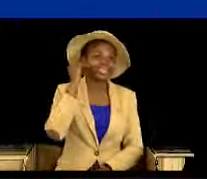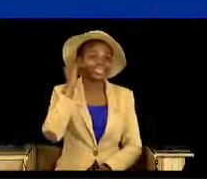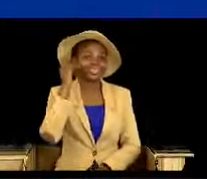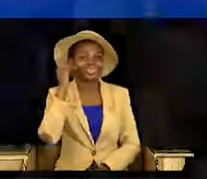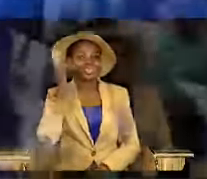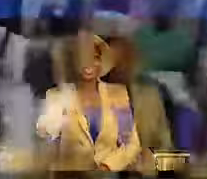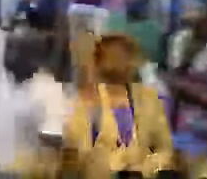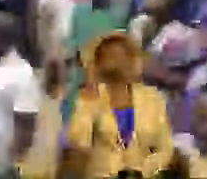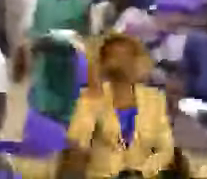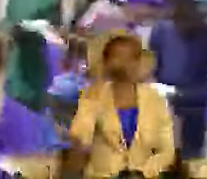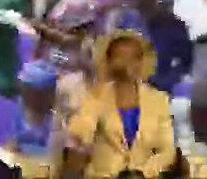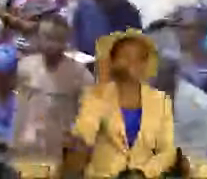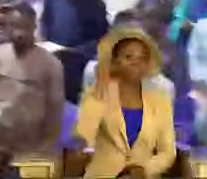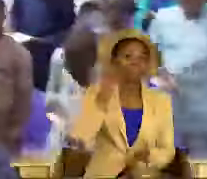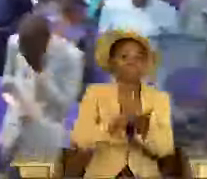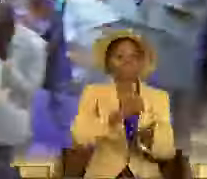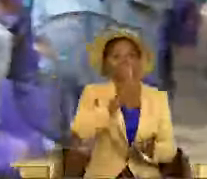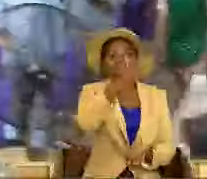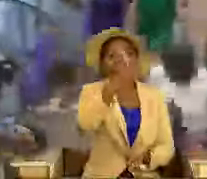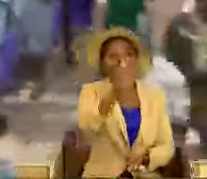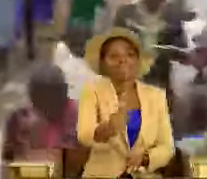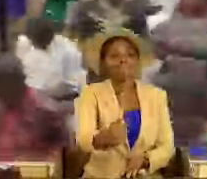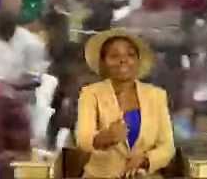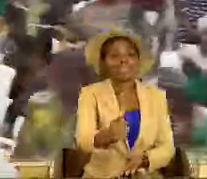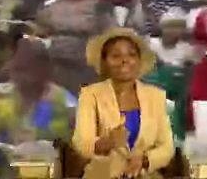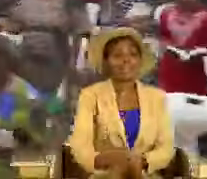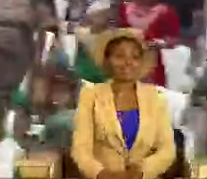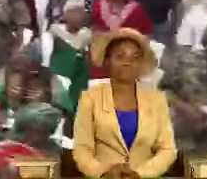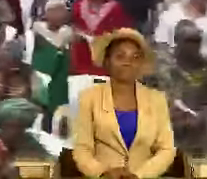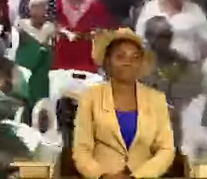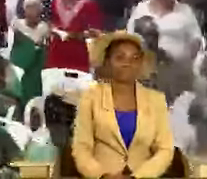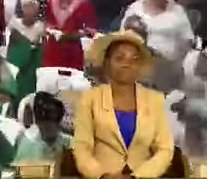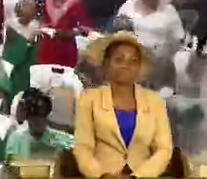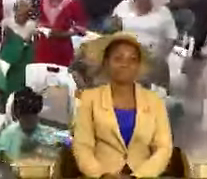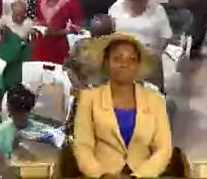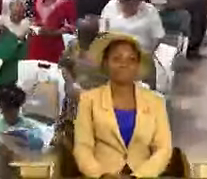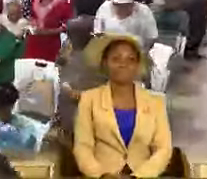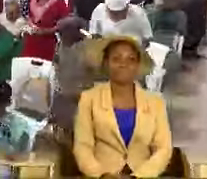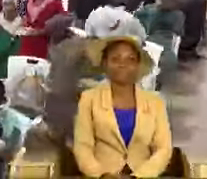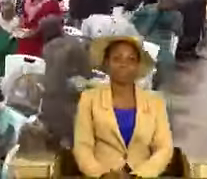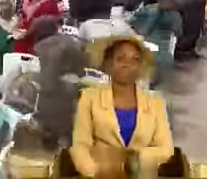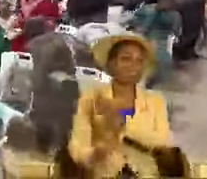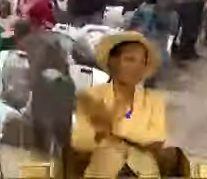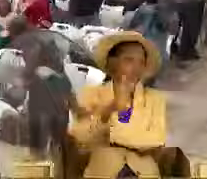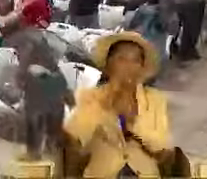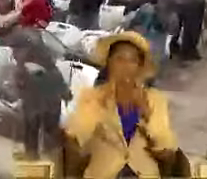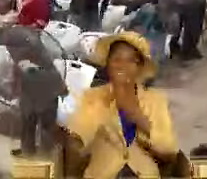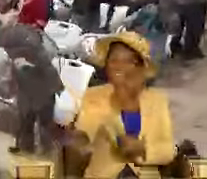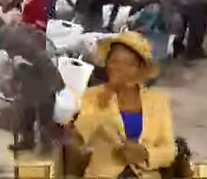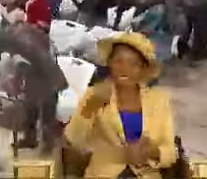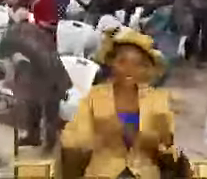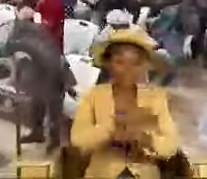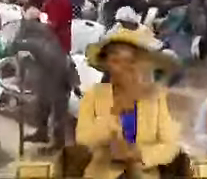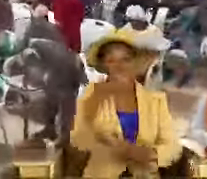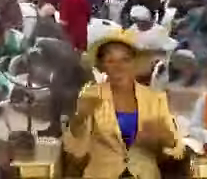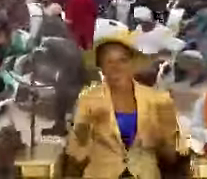your amen amen God bless you God bless you conation please have your